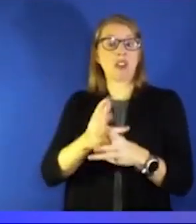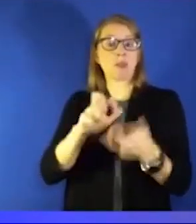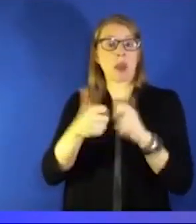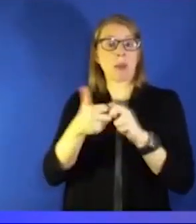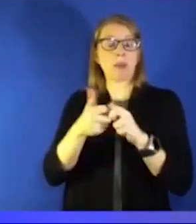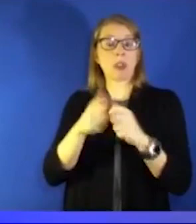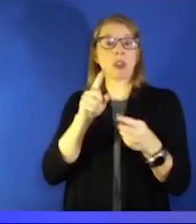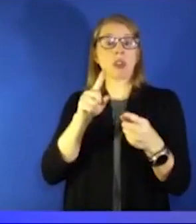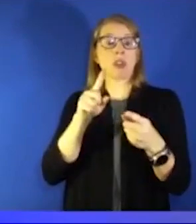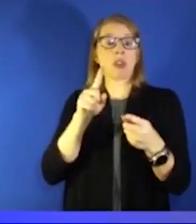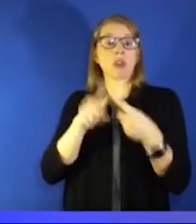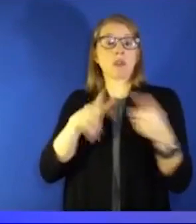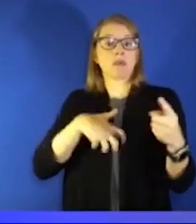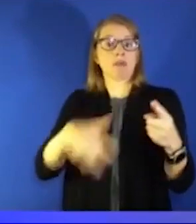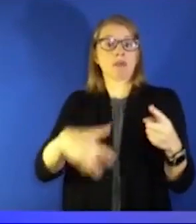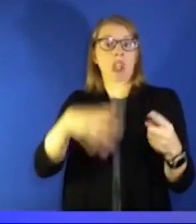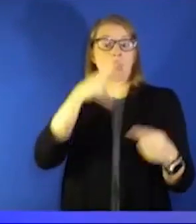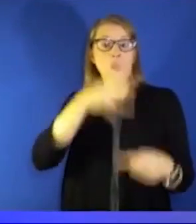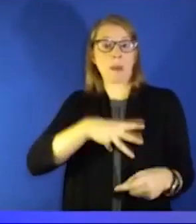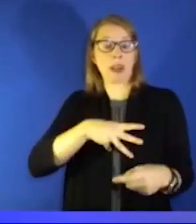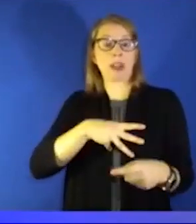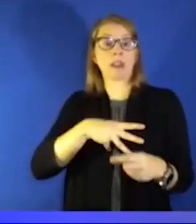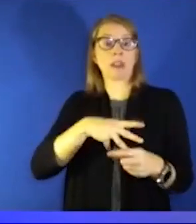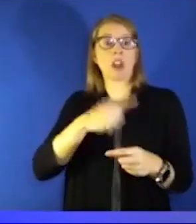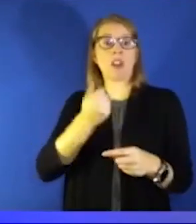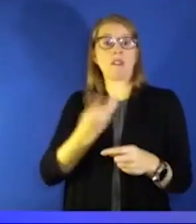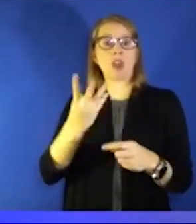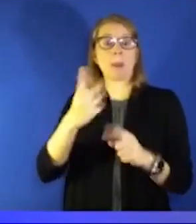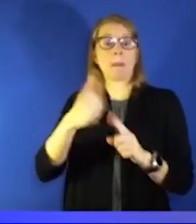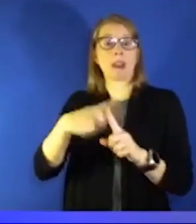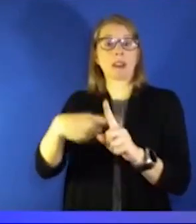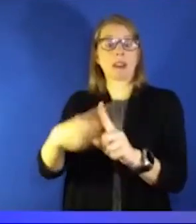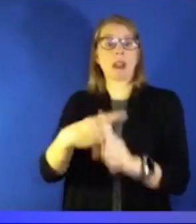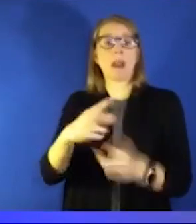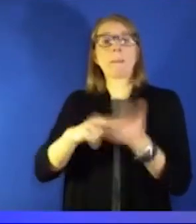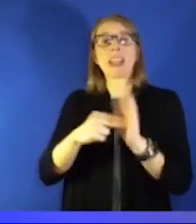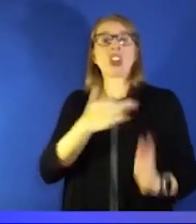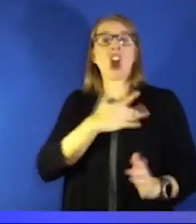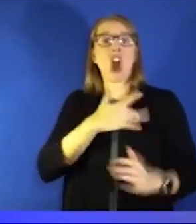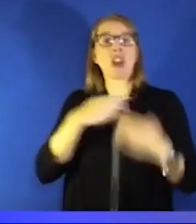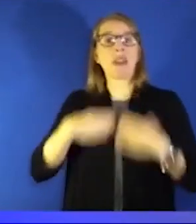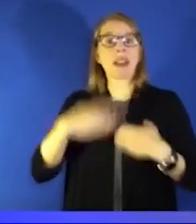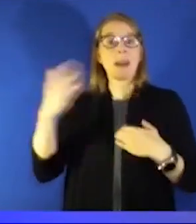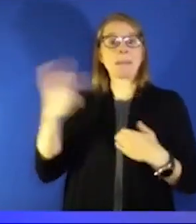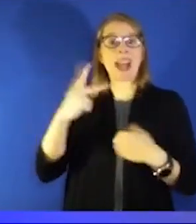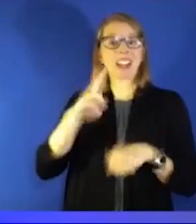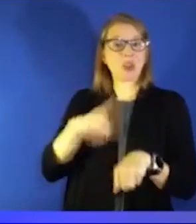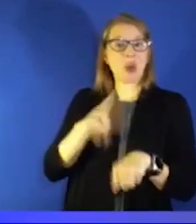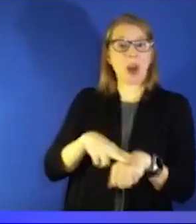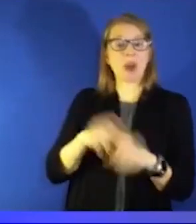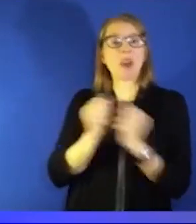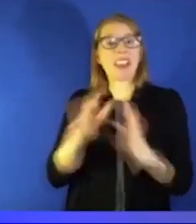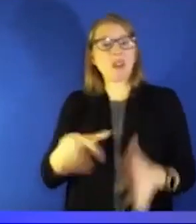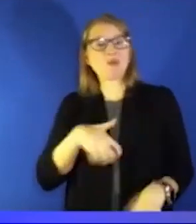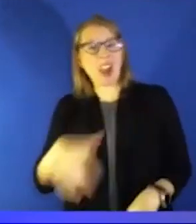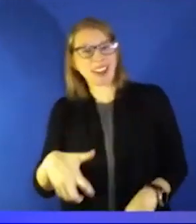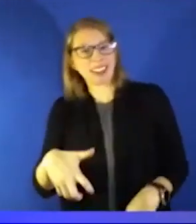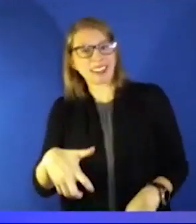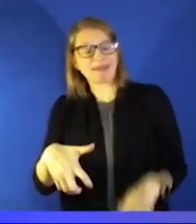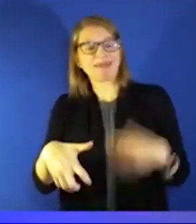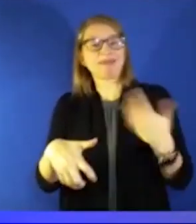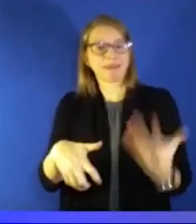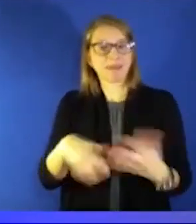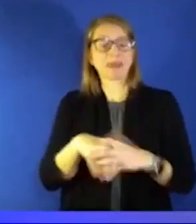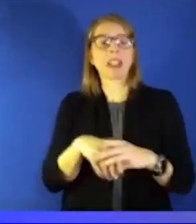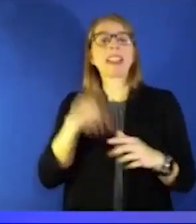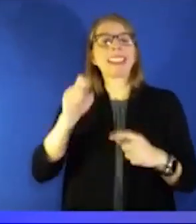for a few months postpartum as the heart and lungs are going back to normal. So it's certainly something you could consider. We don't have a